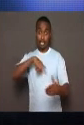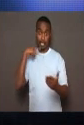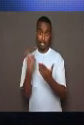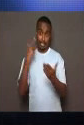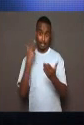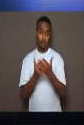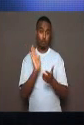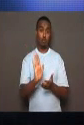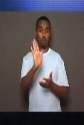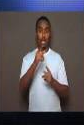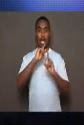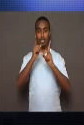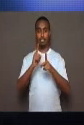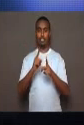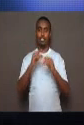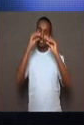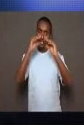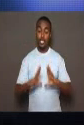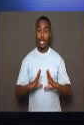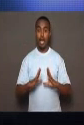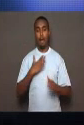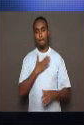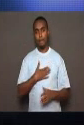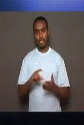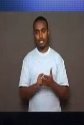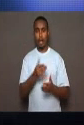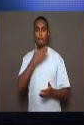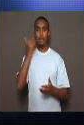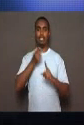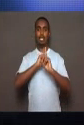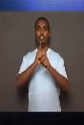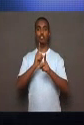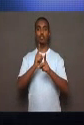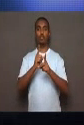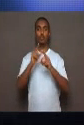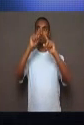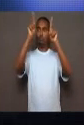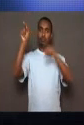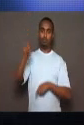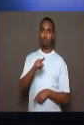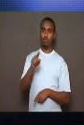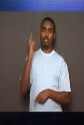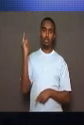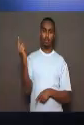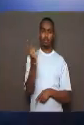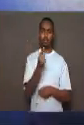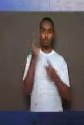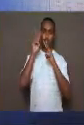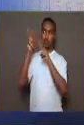your answers. Teacher, please write the best answers on the board for everyone to